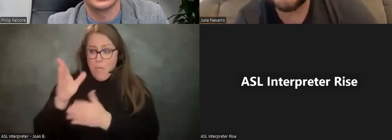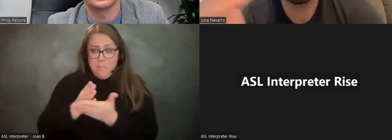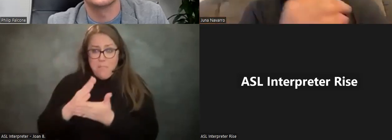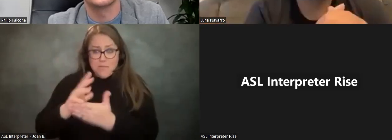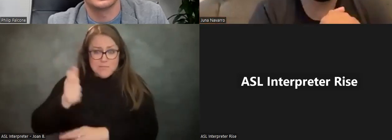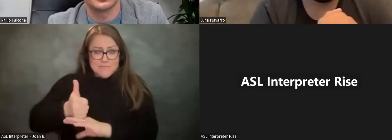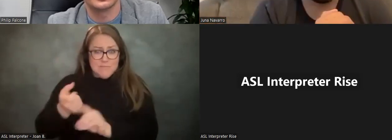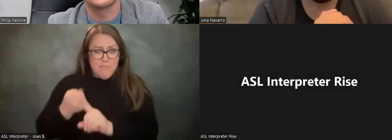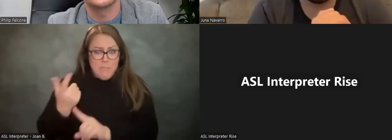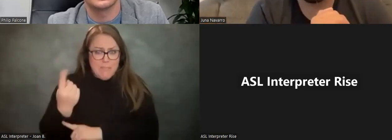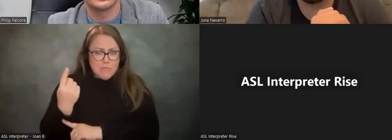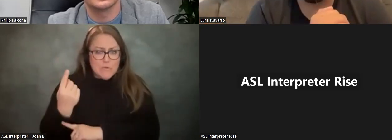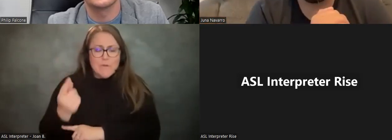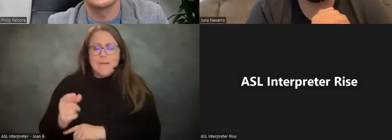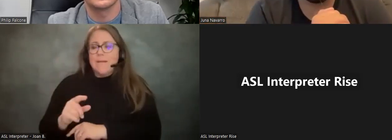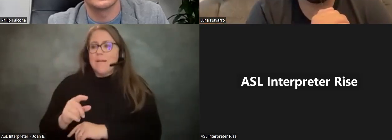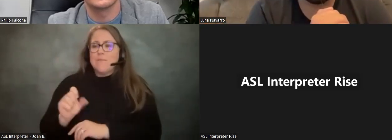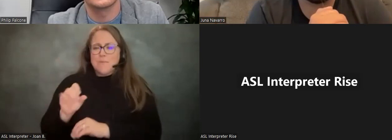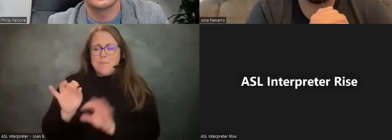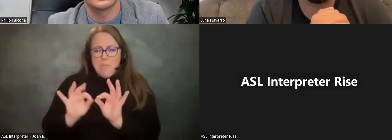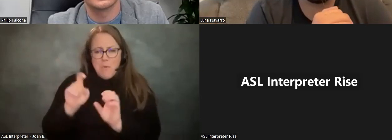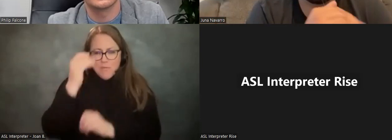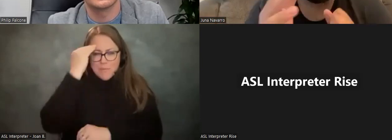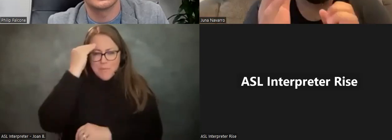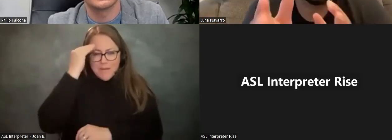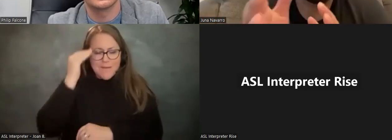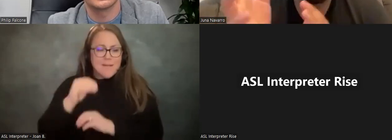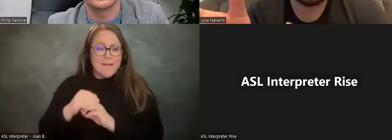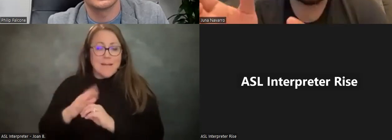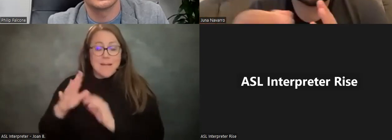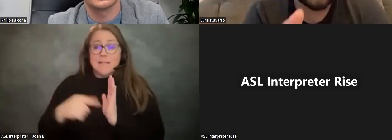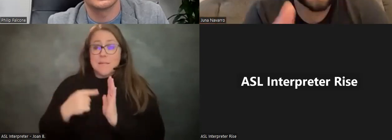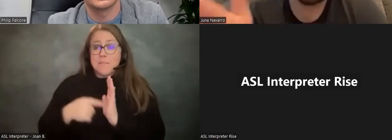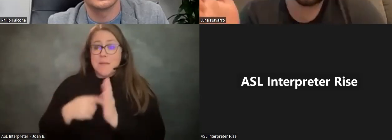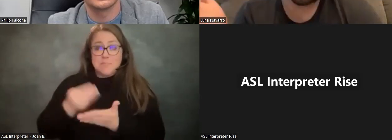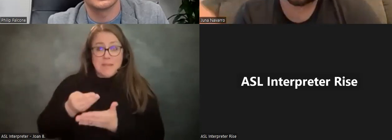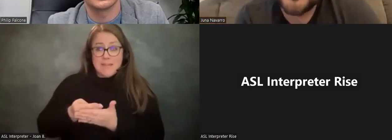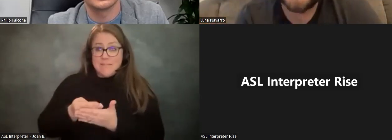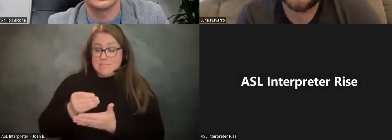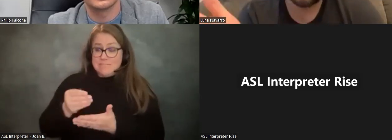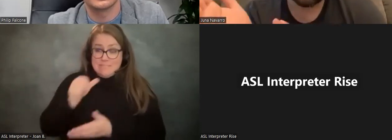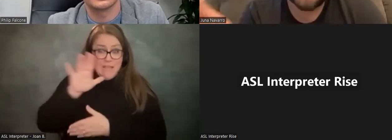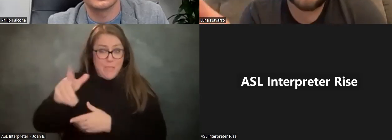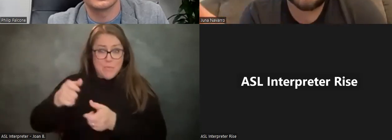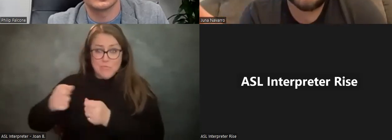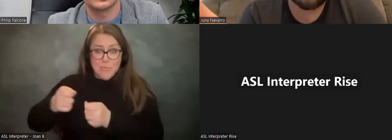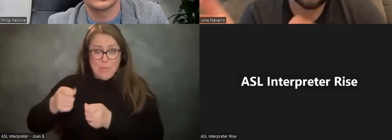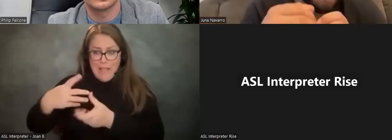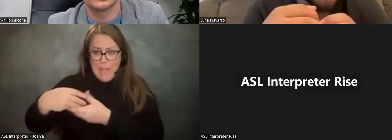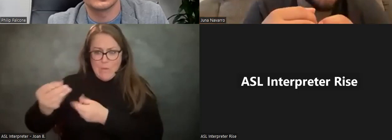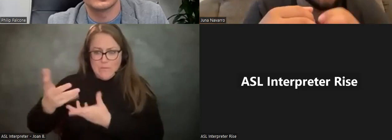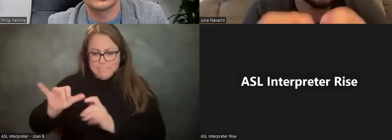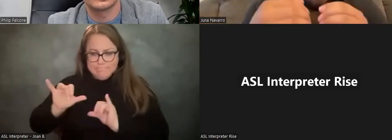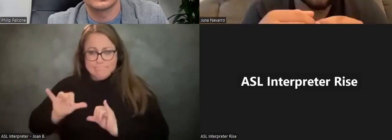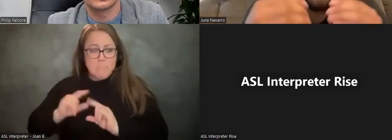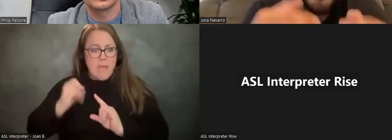last year. So also, like, be aware that even sometimes money is out of their control too. But if you both